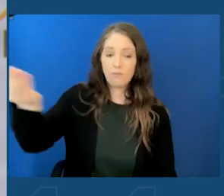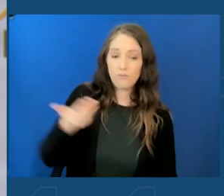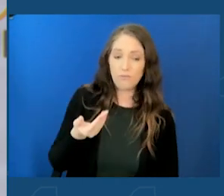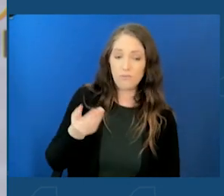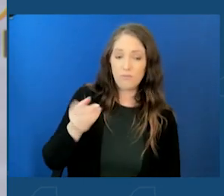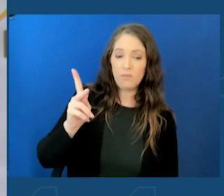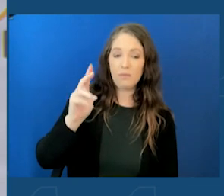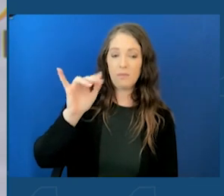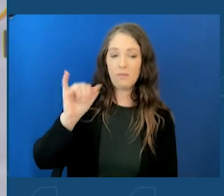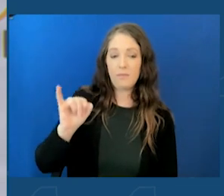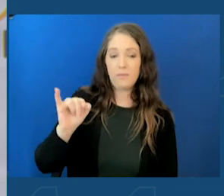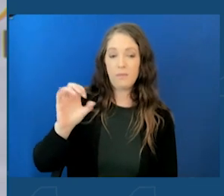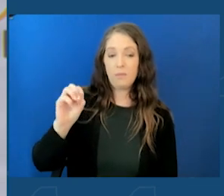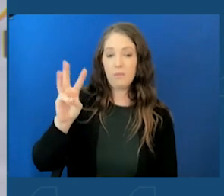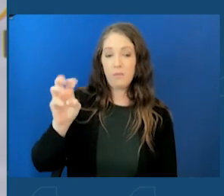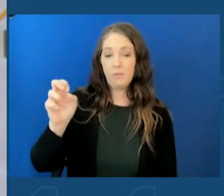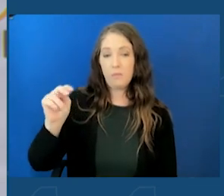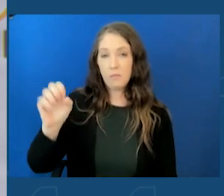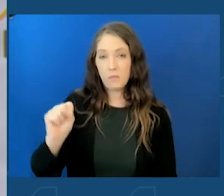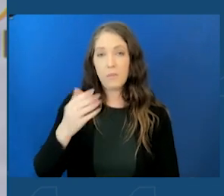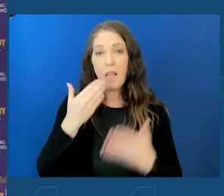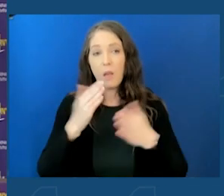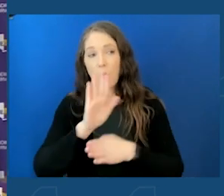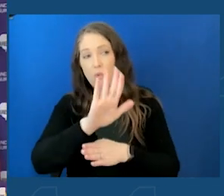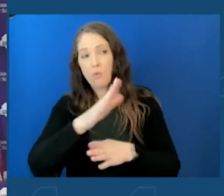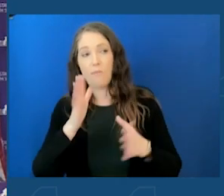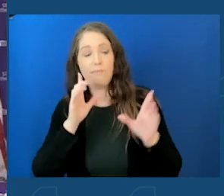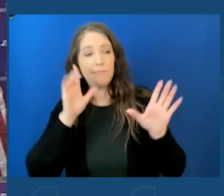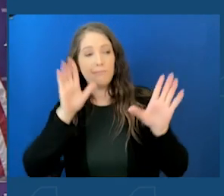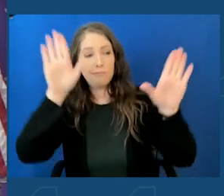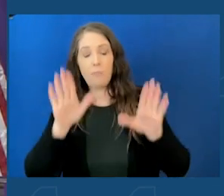and thank her again for her great work.